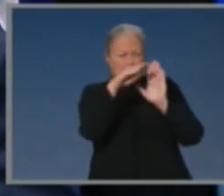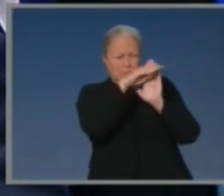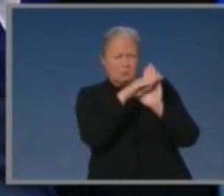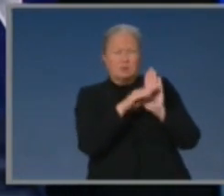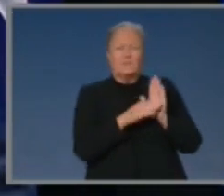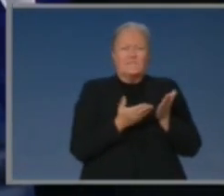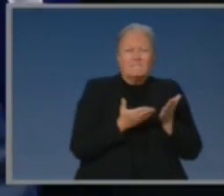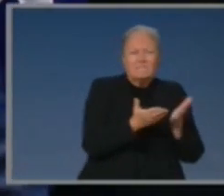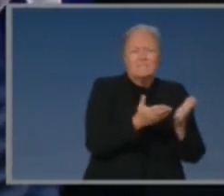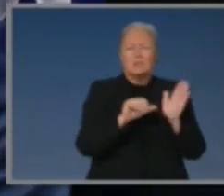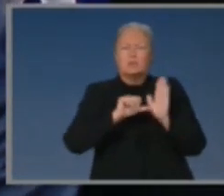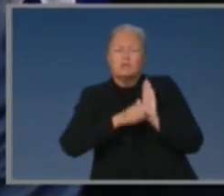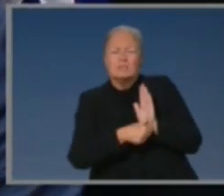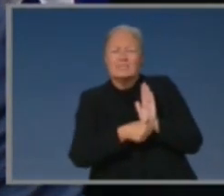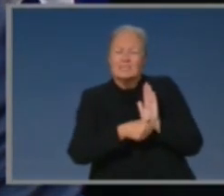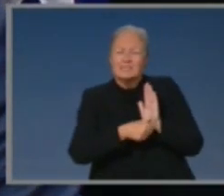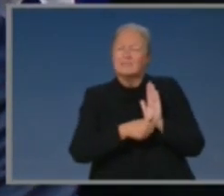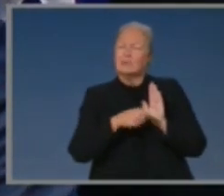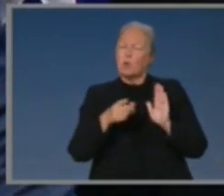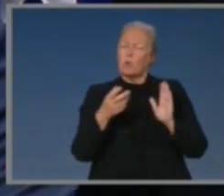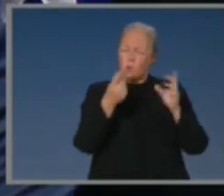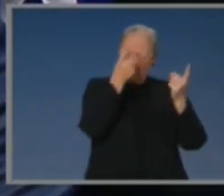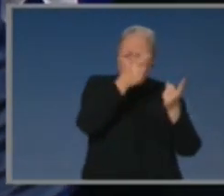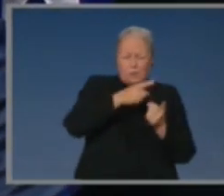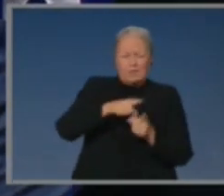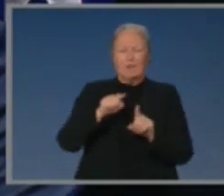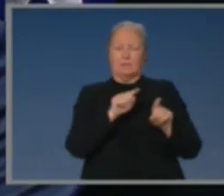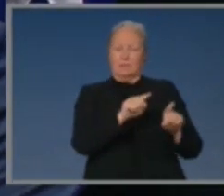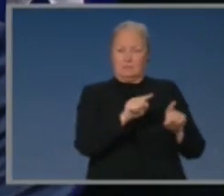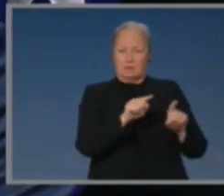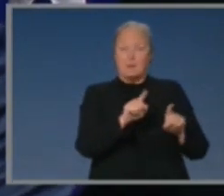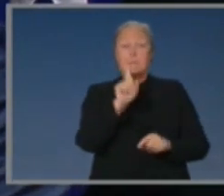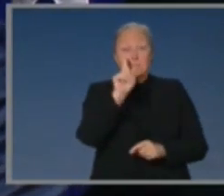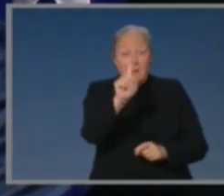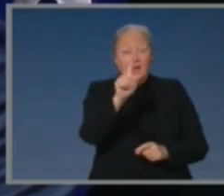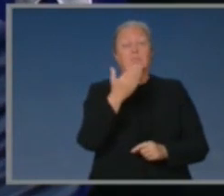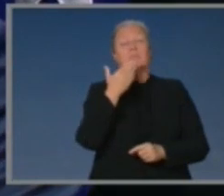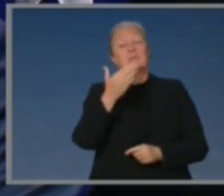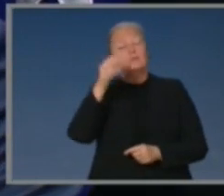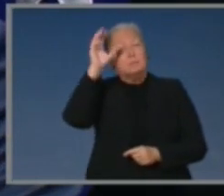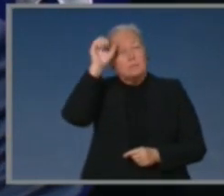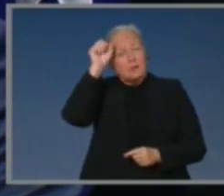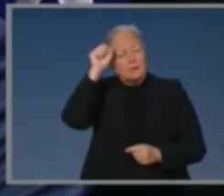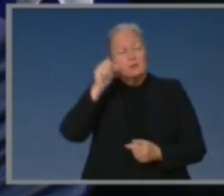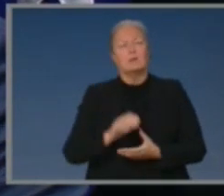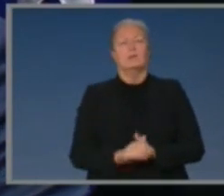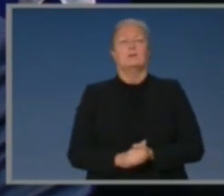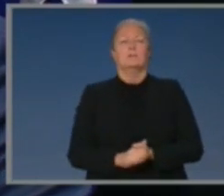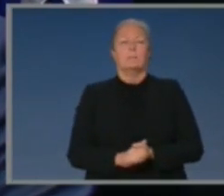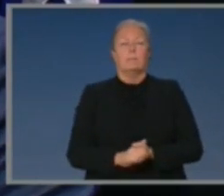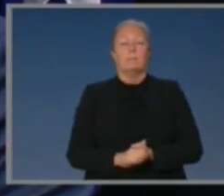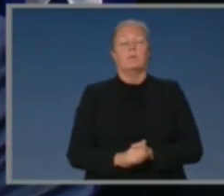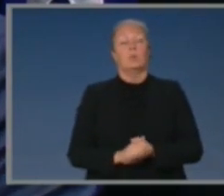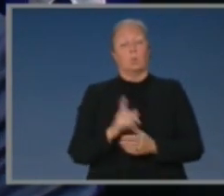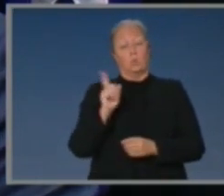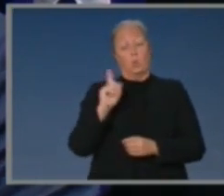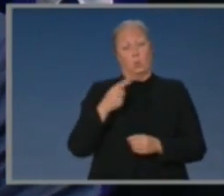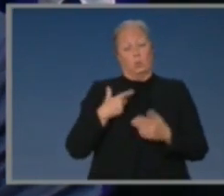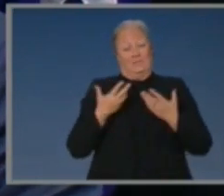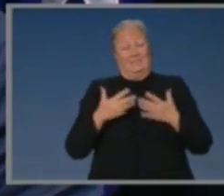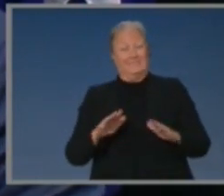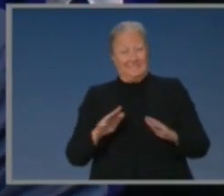go into such an equation. But let's remember that one of the key things we have done in the last 6 to